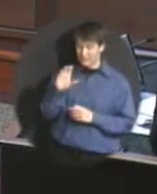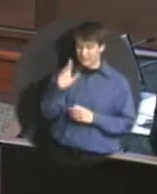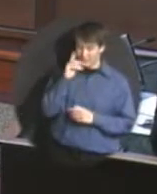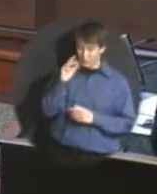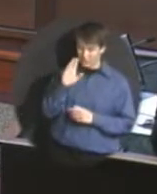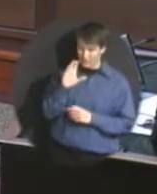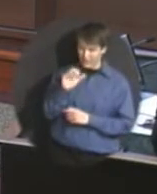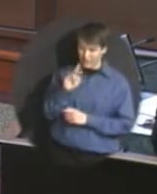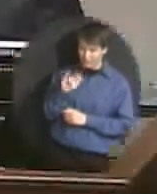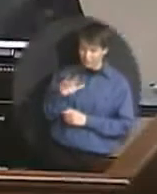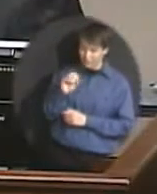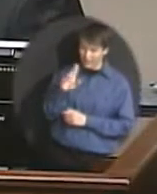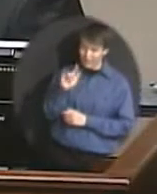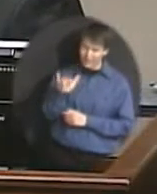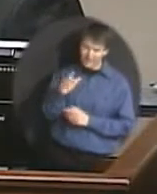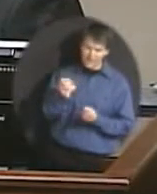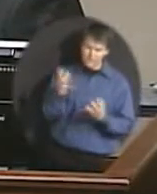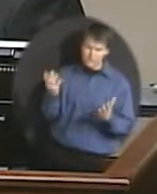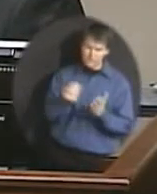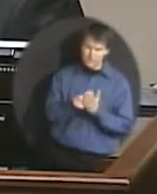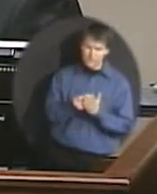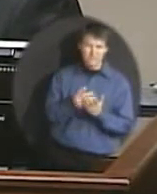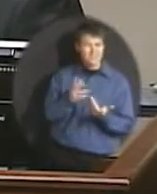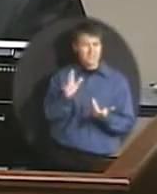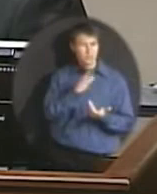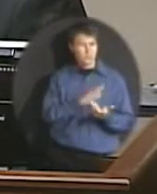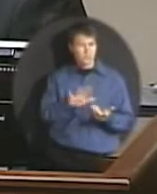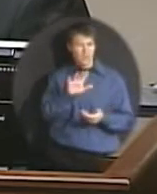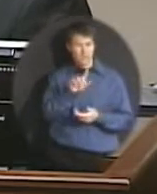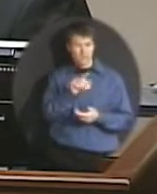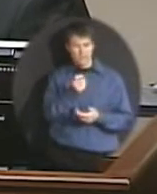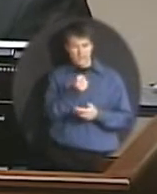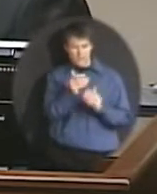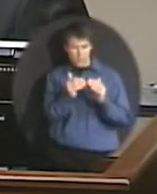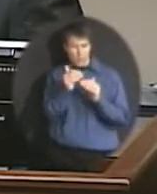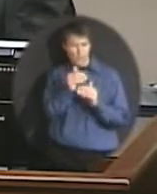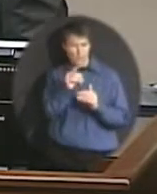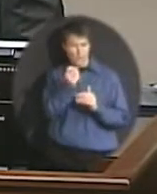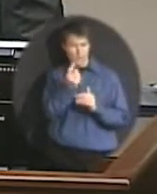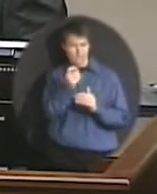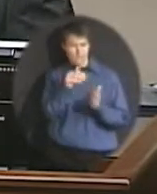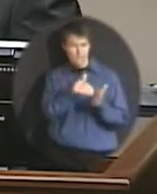bring the district? That would bring us a little over $11 million. Thank you.